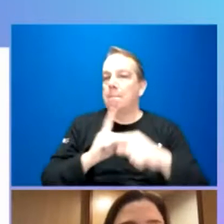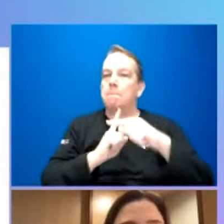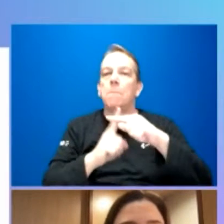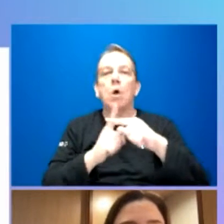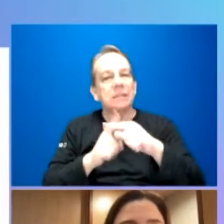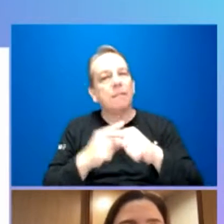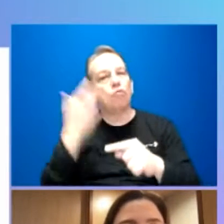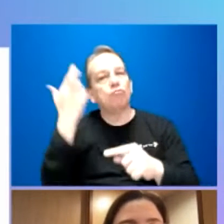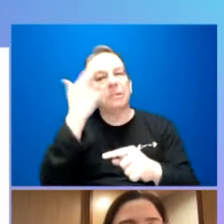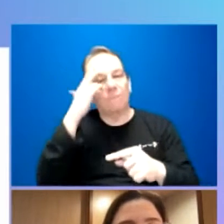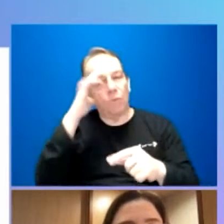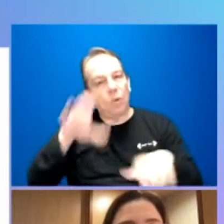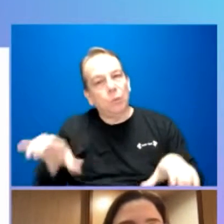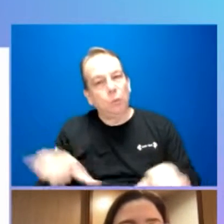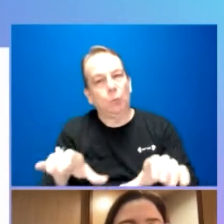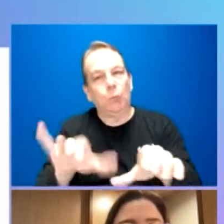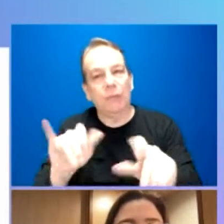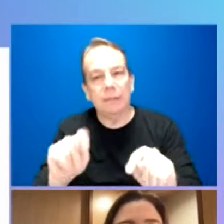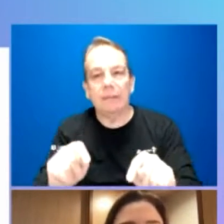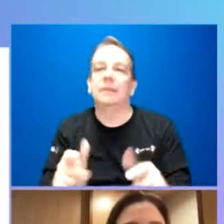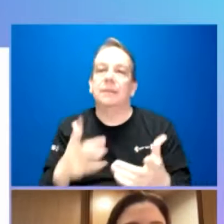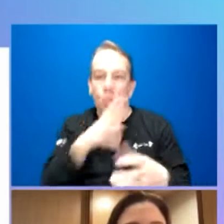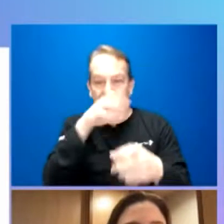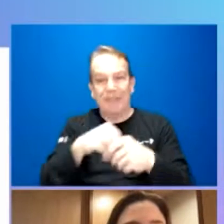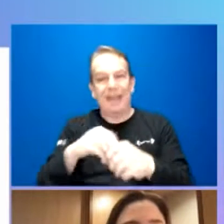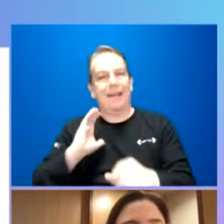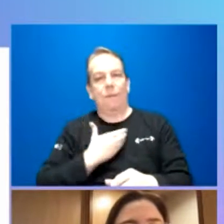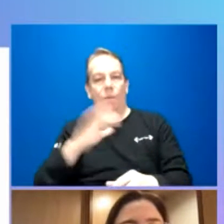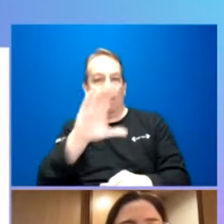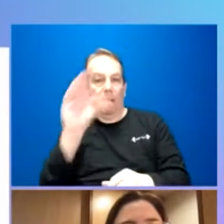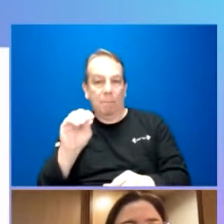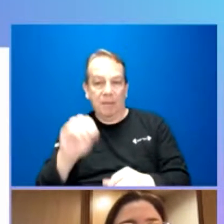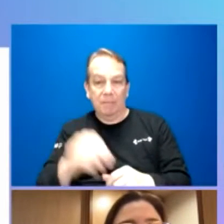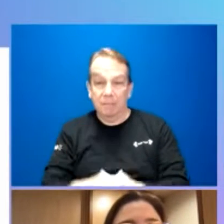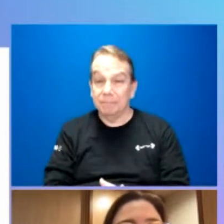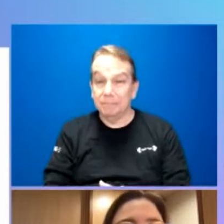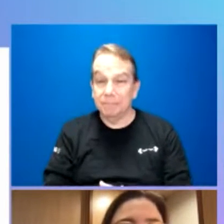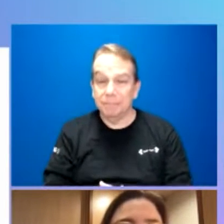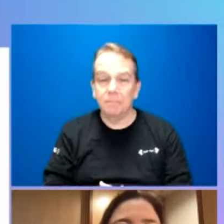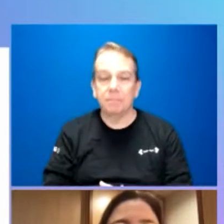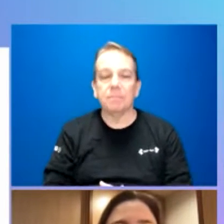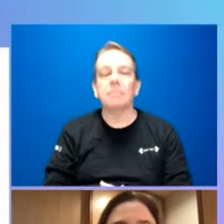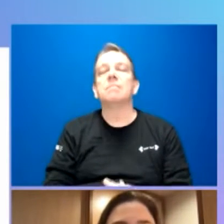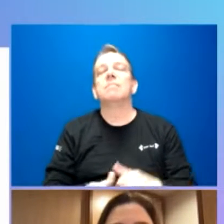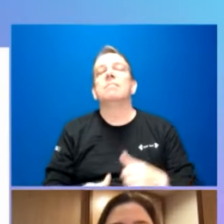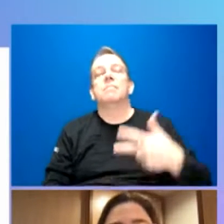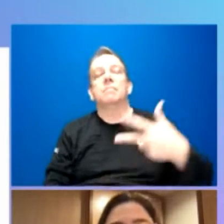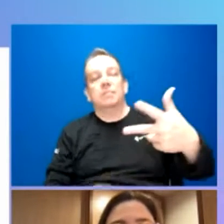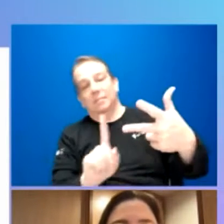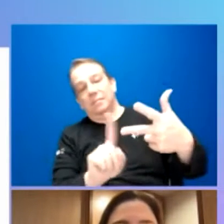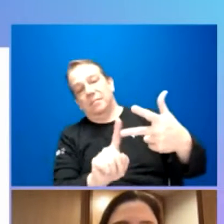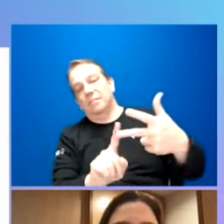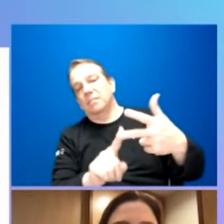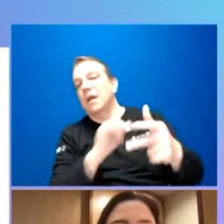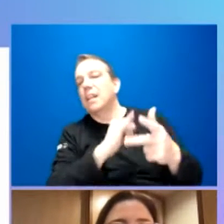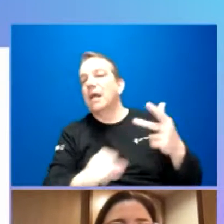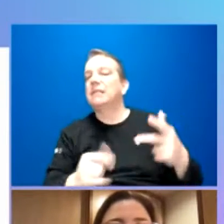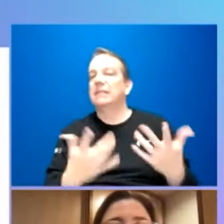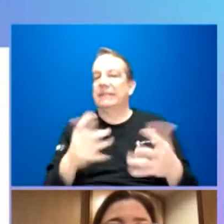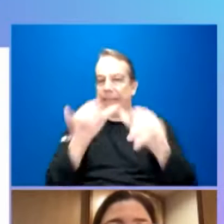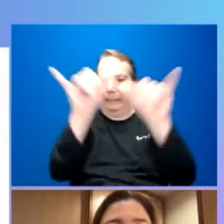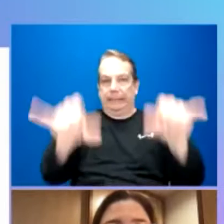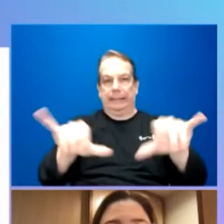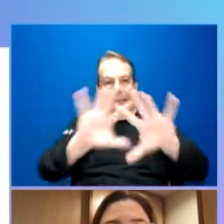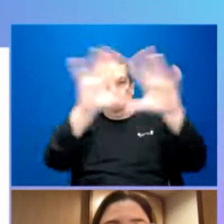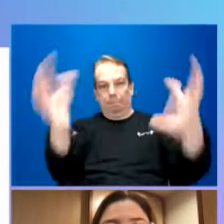drive accessibility within an organisation. So the last root cause I wanted to unpack was systems.